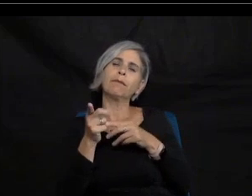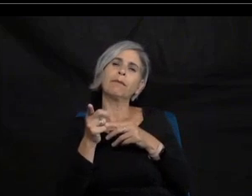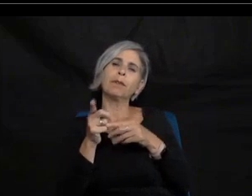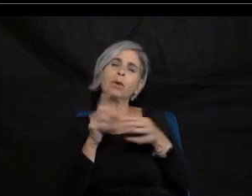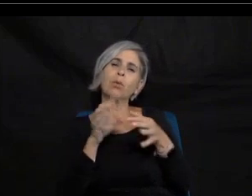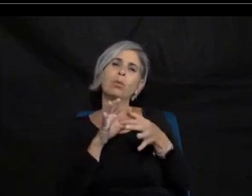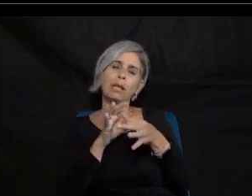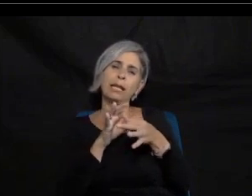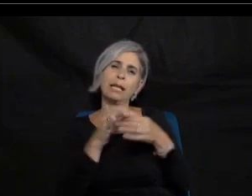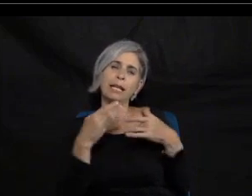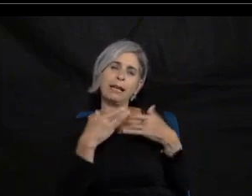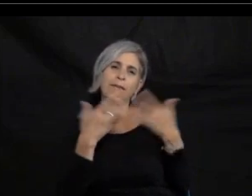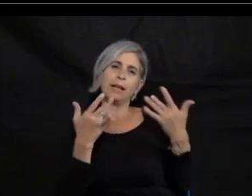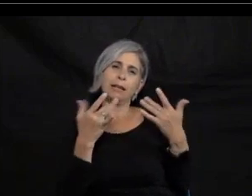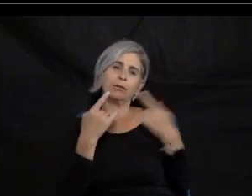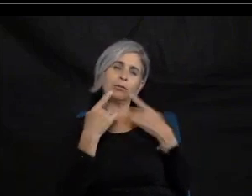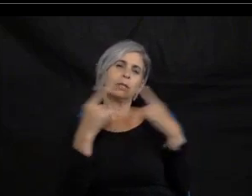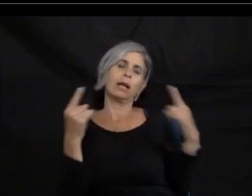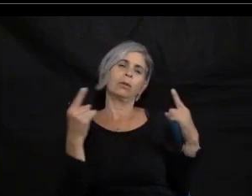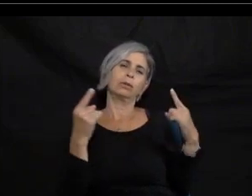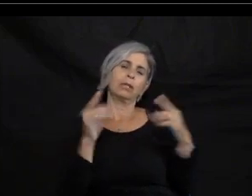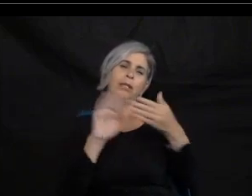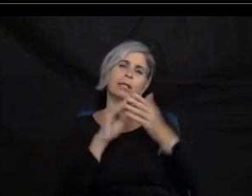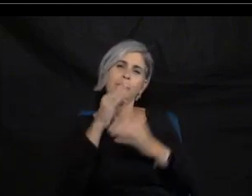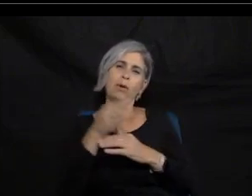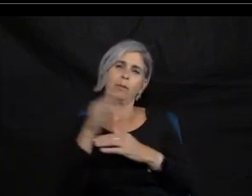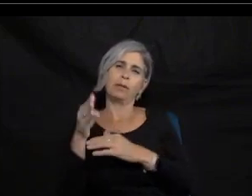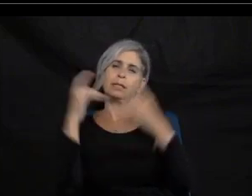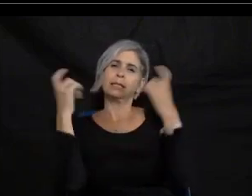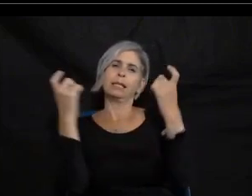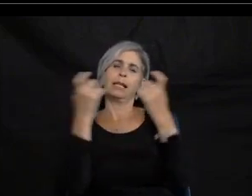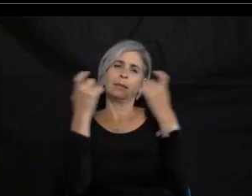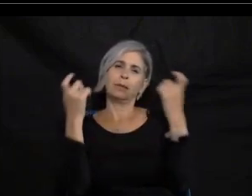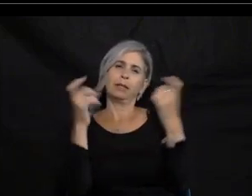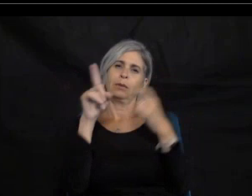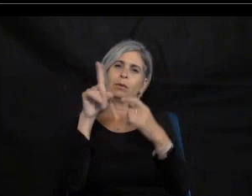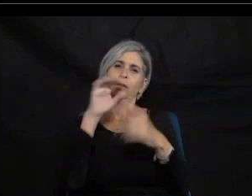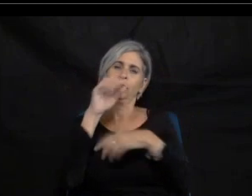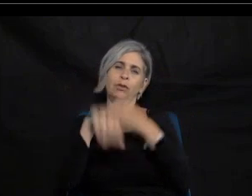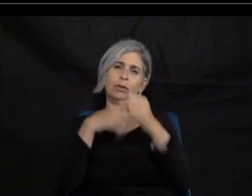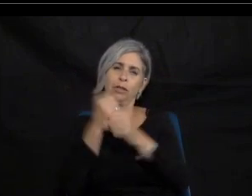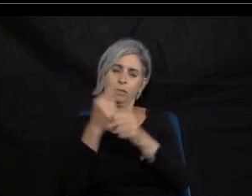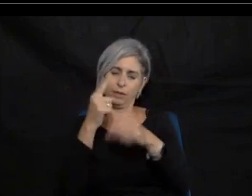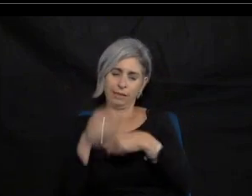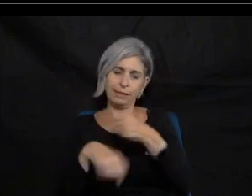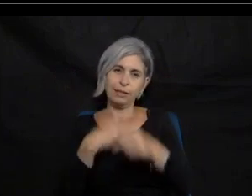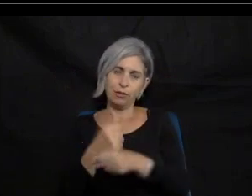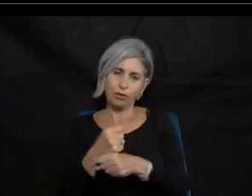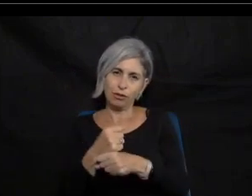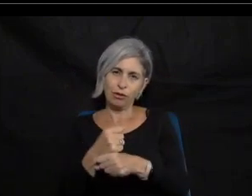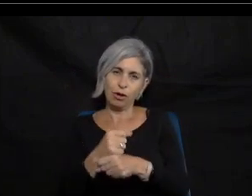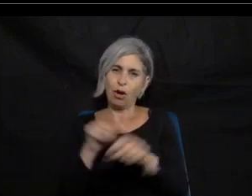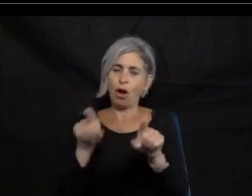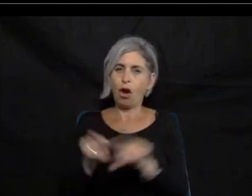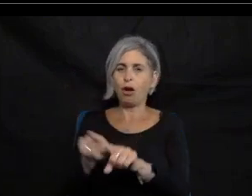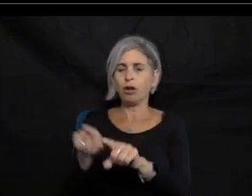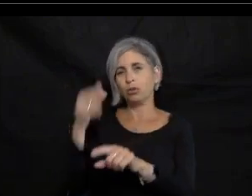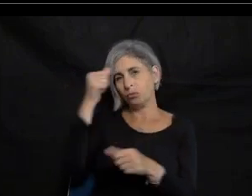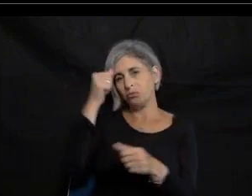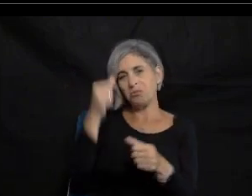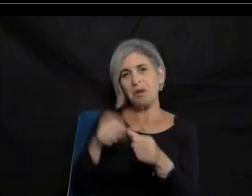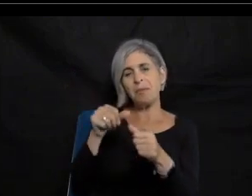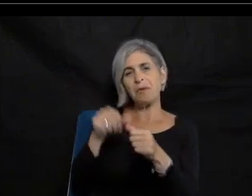related event to announce. The City of Boynton Beach is celebrating our centennial this year. As another way to commemorate the occasion, the